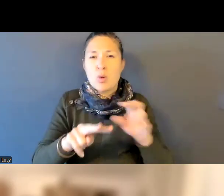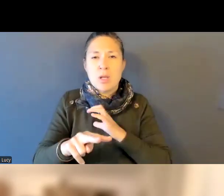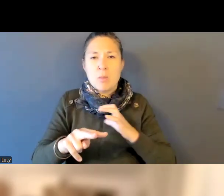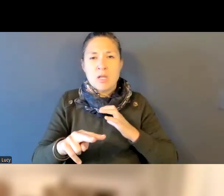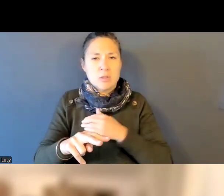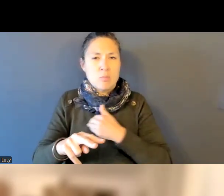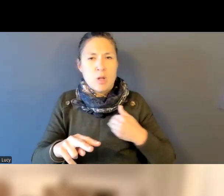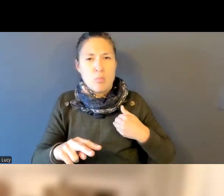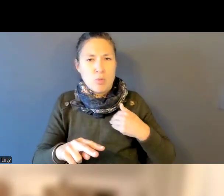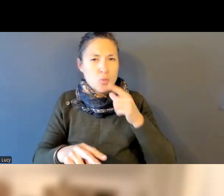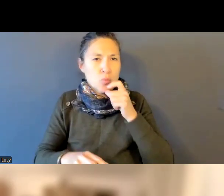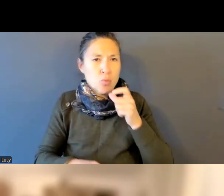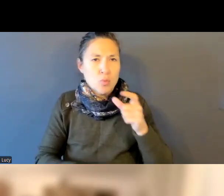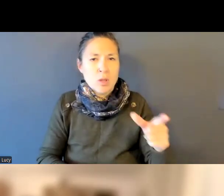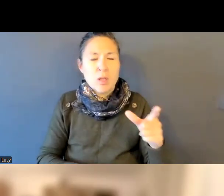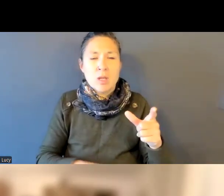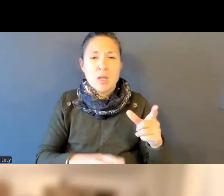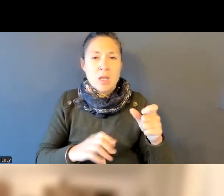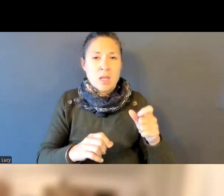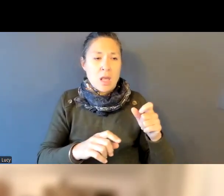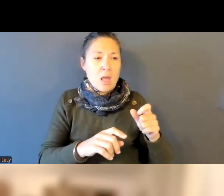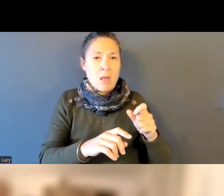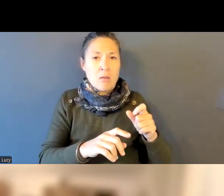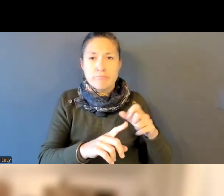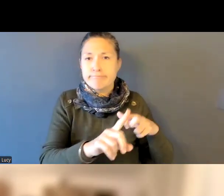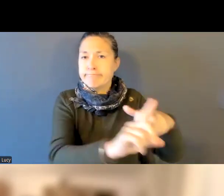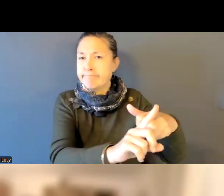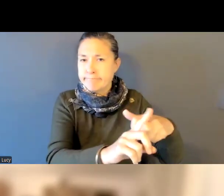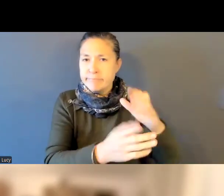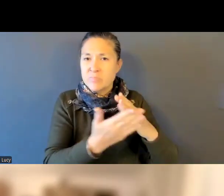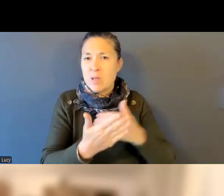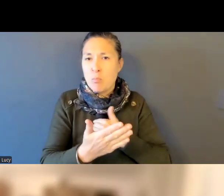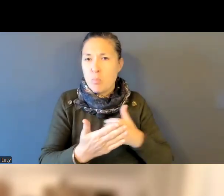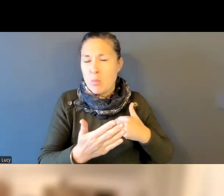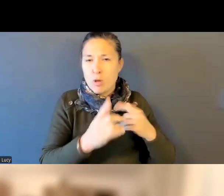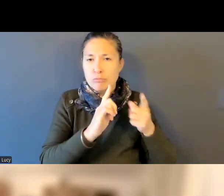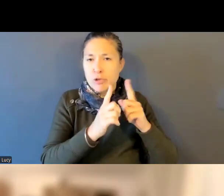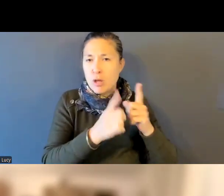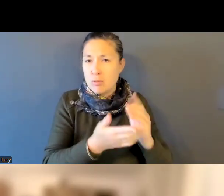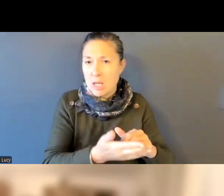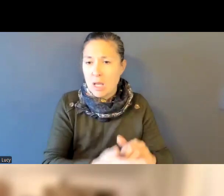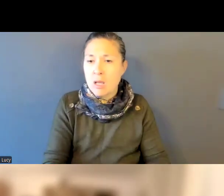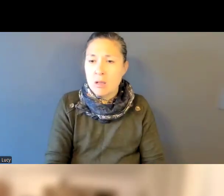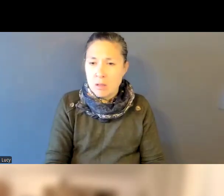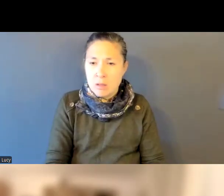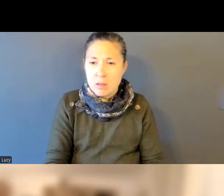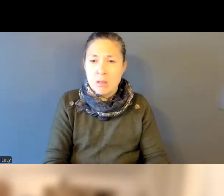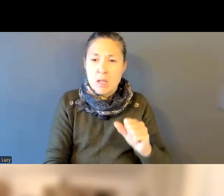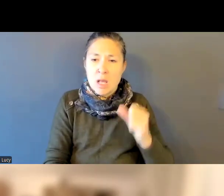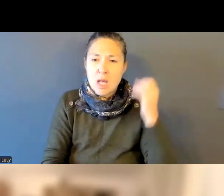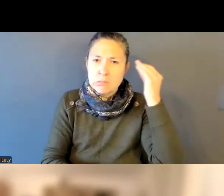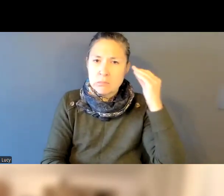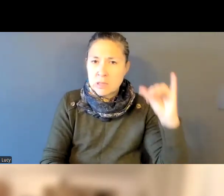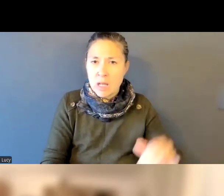about going back to talk with some of the Commission members. That could be something we can consider. But I think the